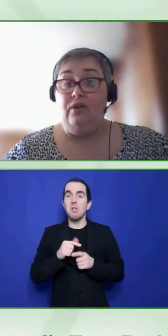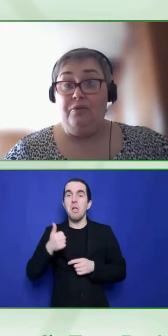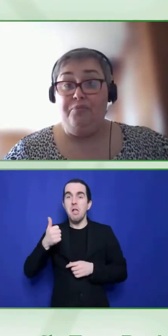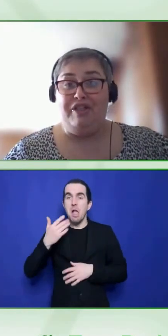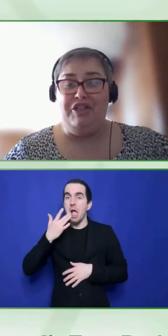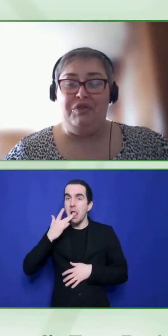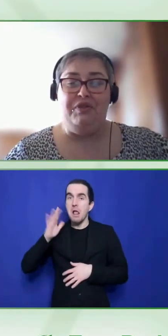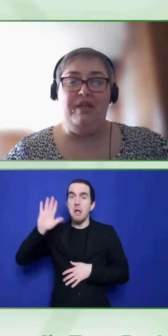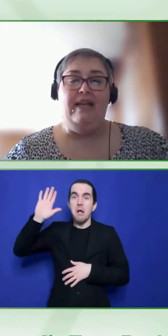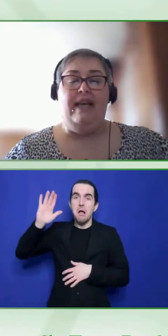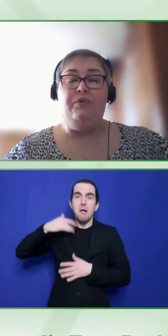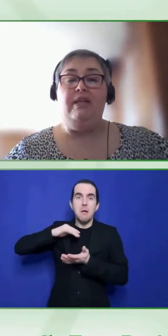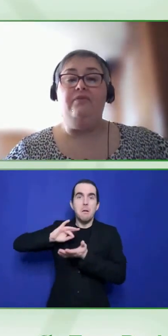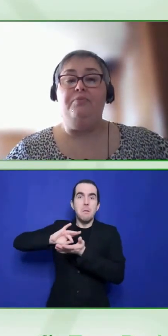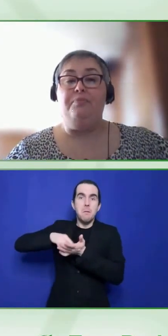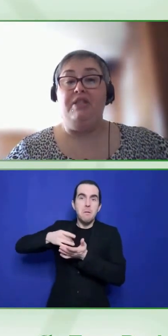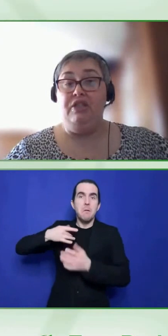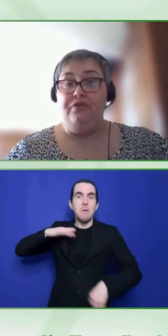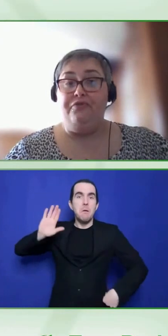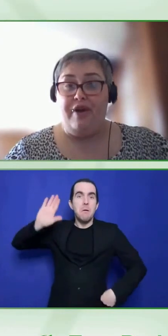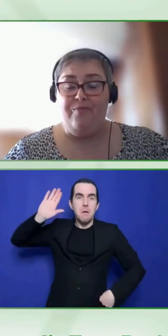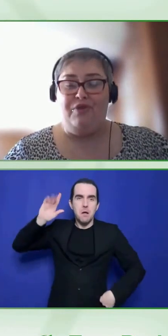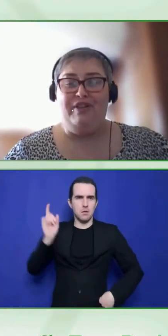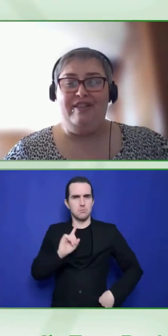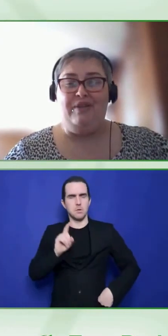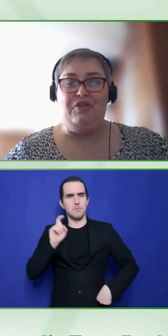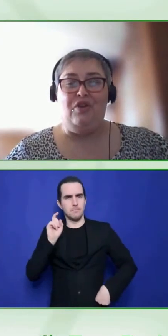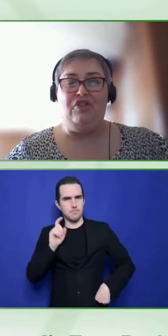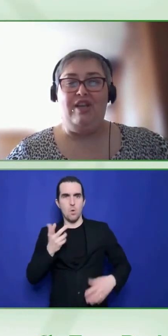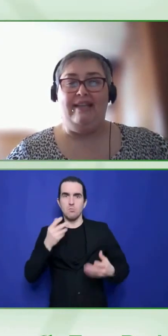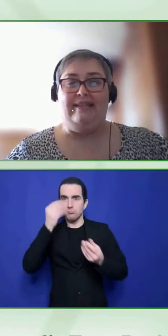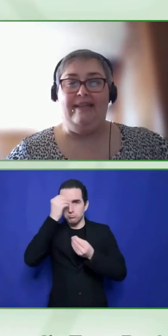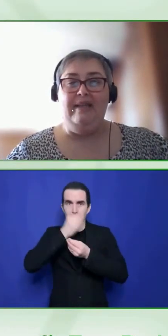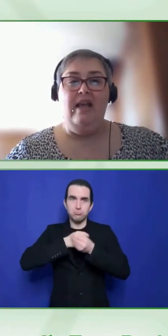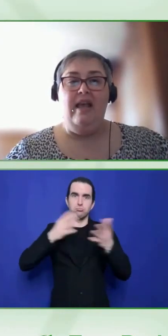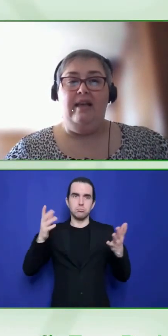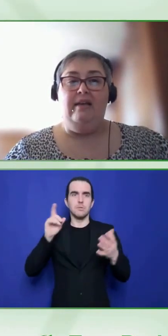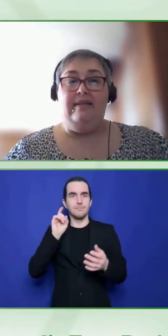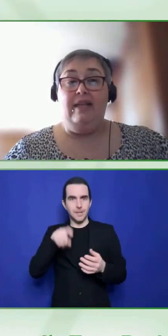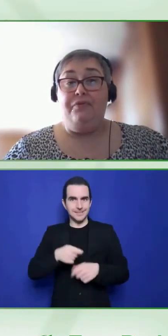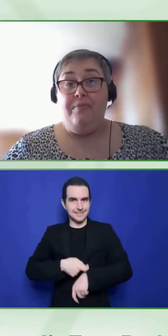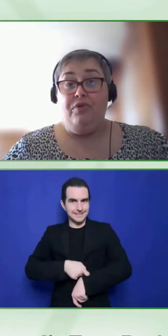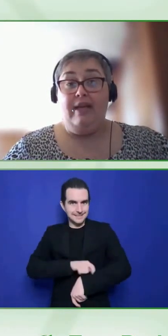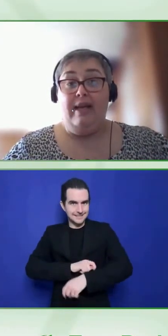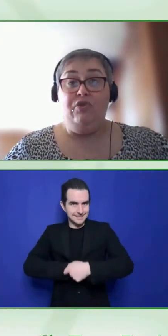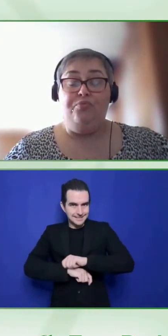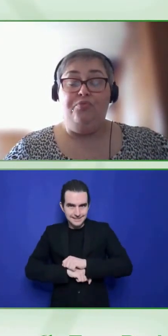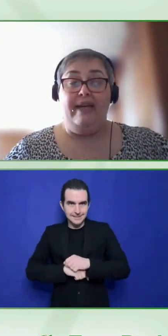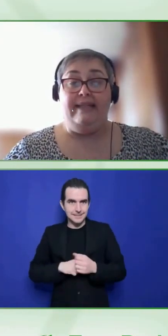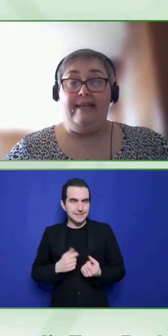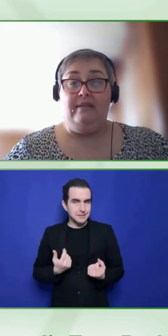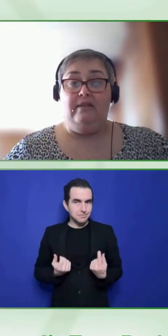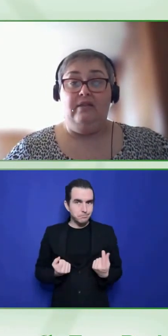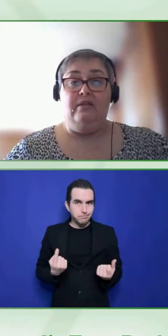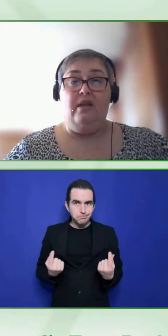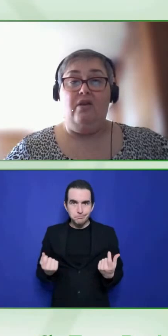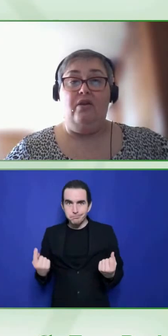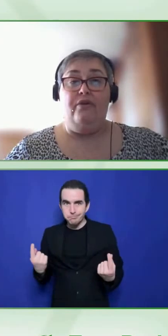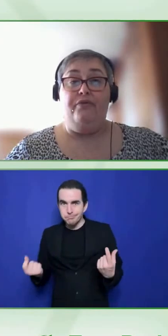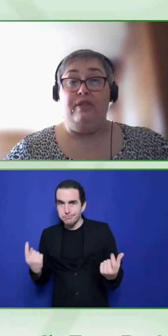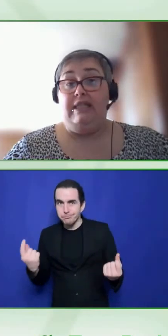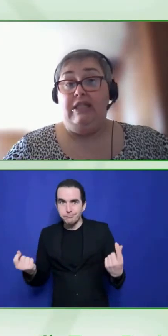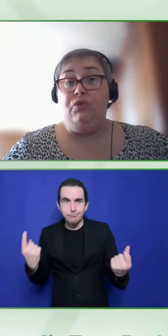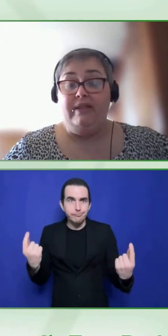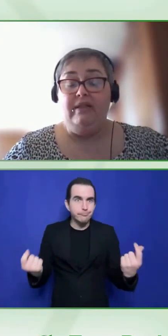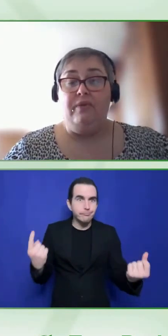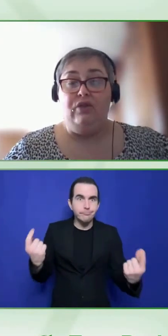and other practitioners, and we developed a particular framework that was launched last year. That framework aims to provide guidance